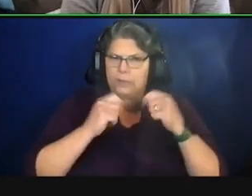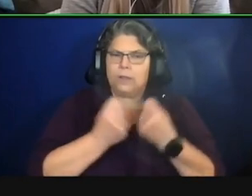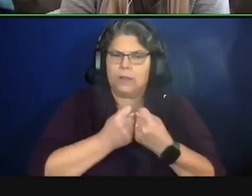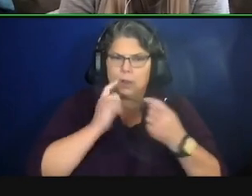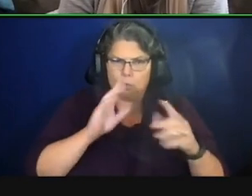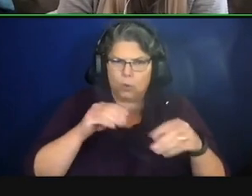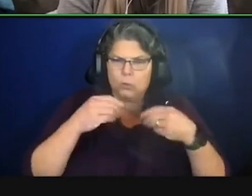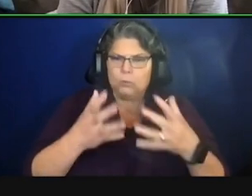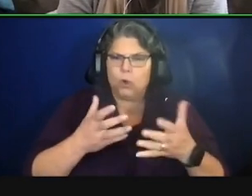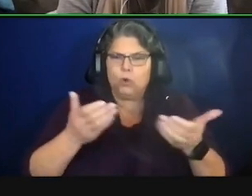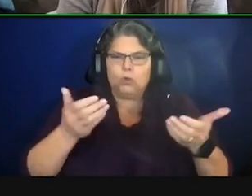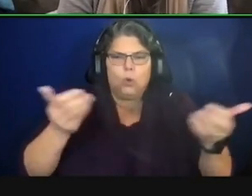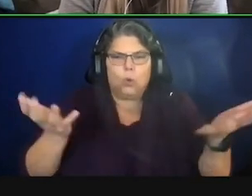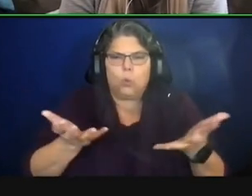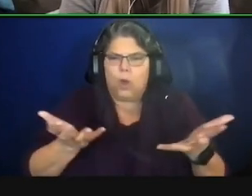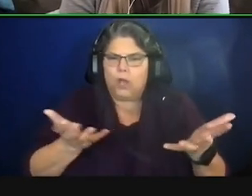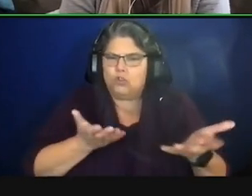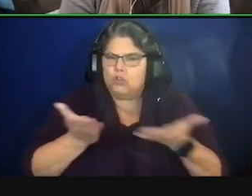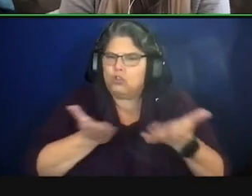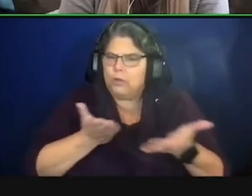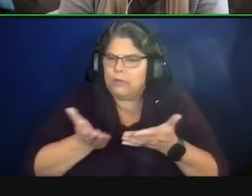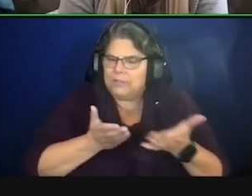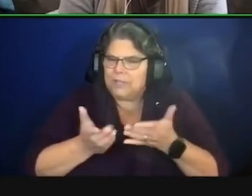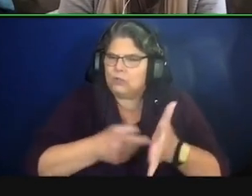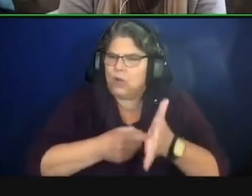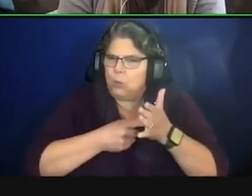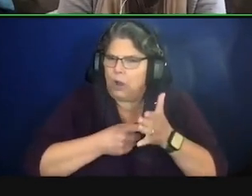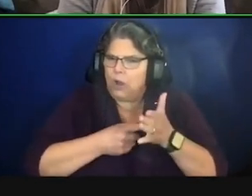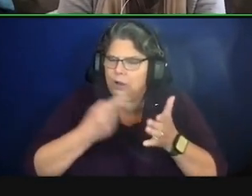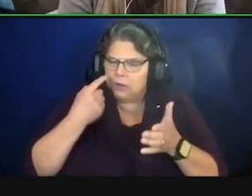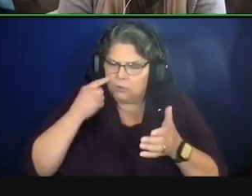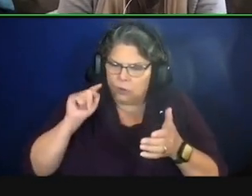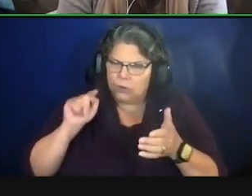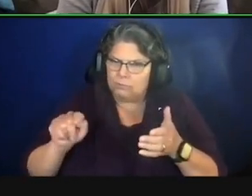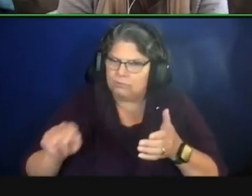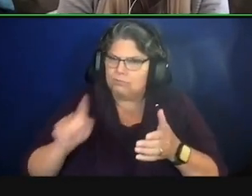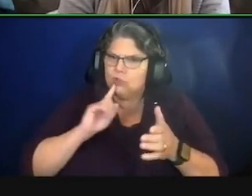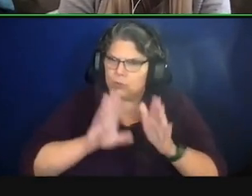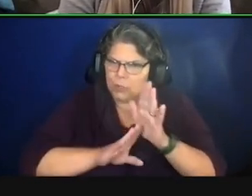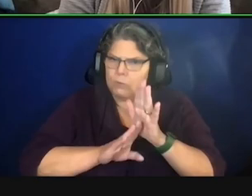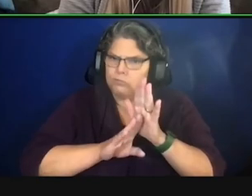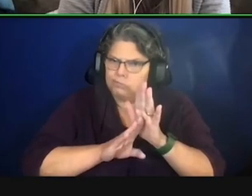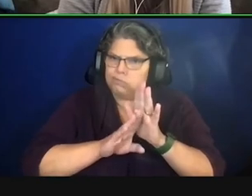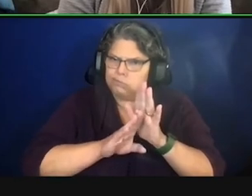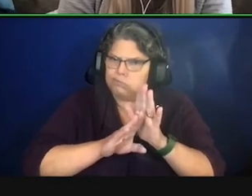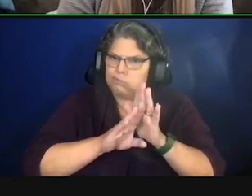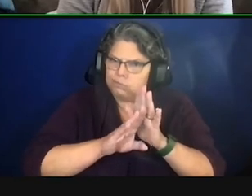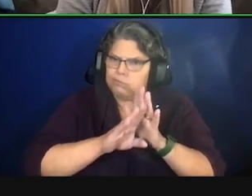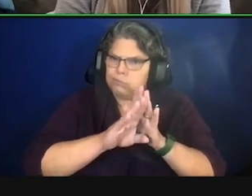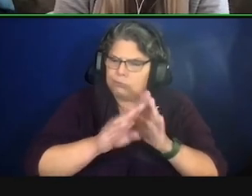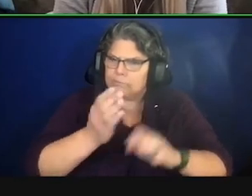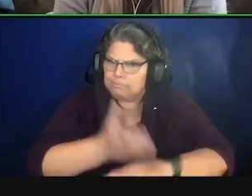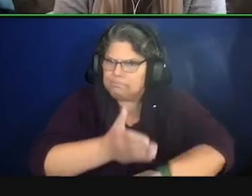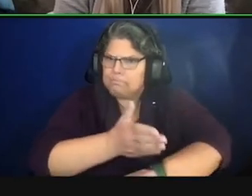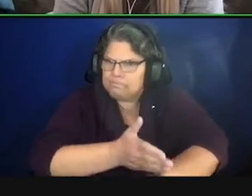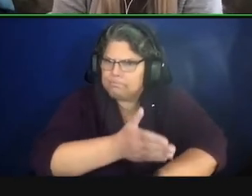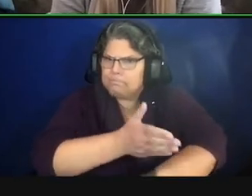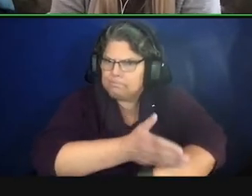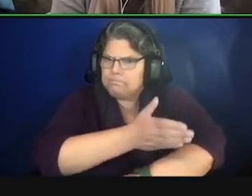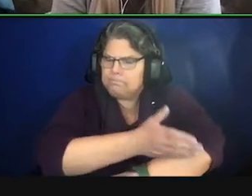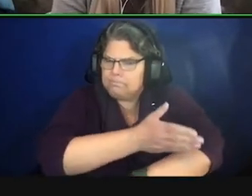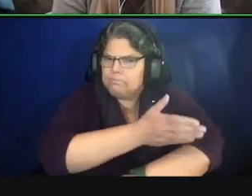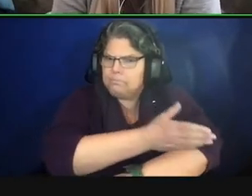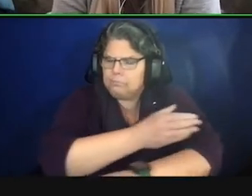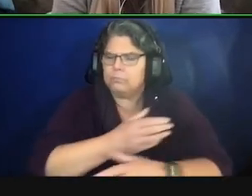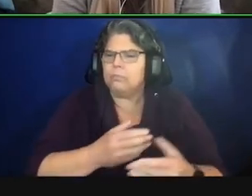propose services that are required for that child to make progress on those goals. And they're also